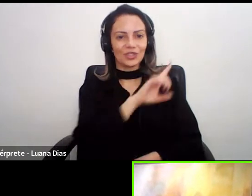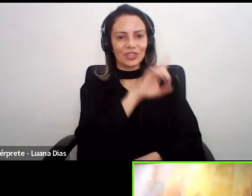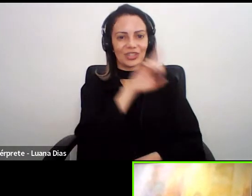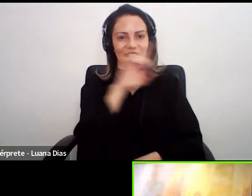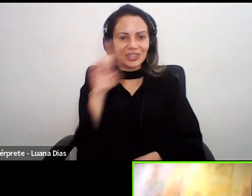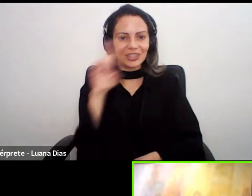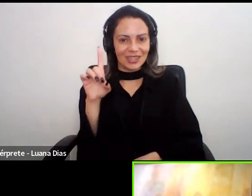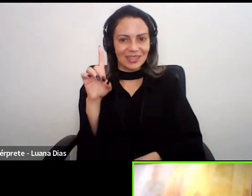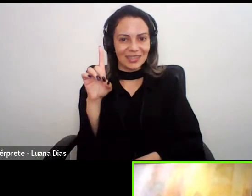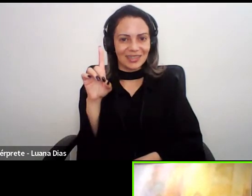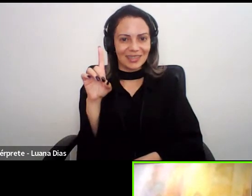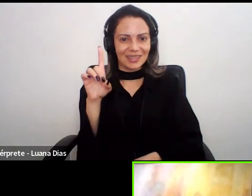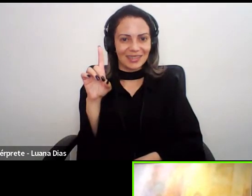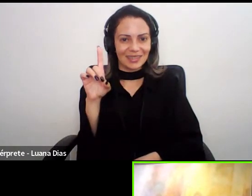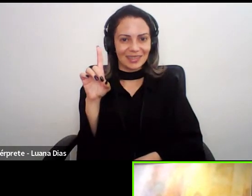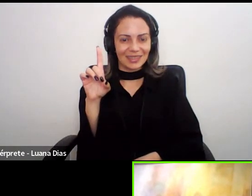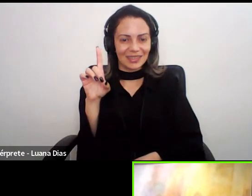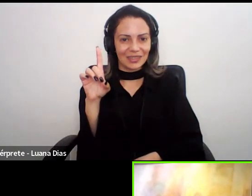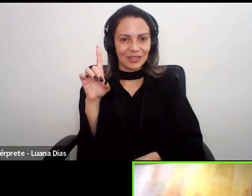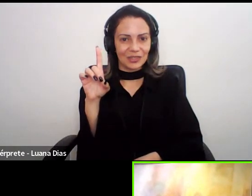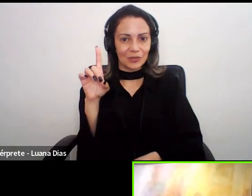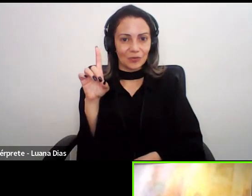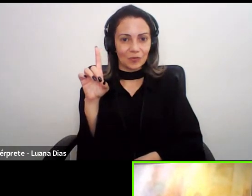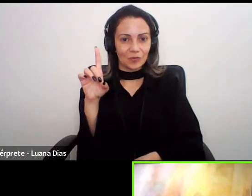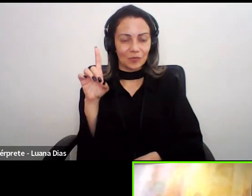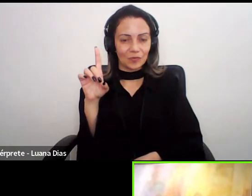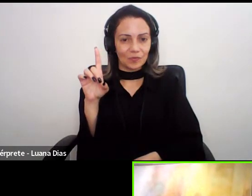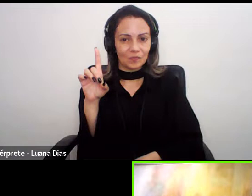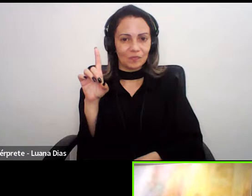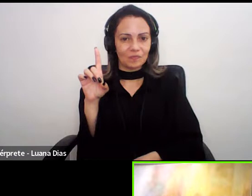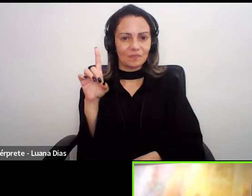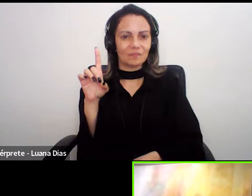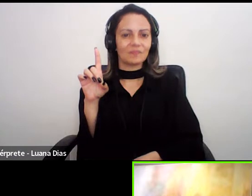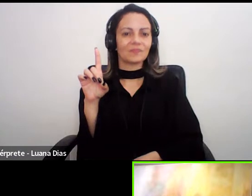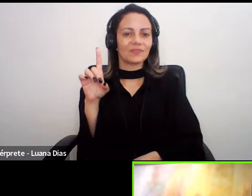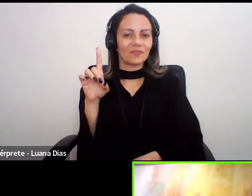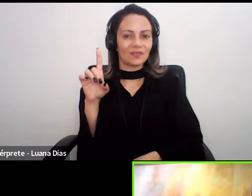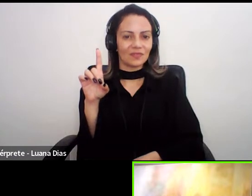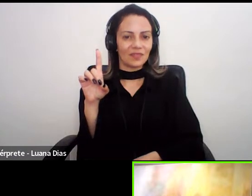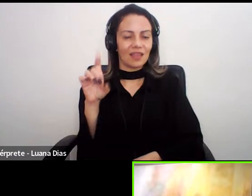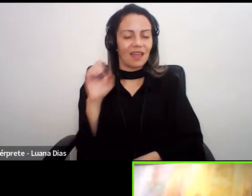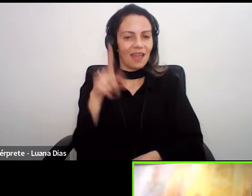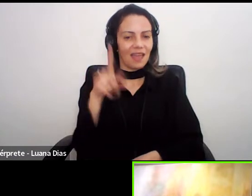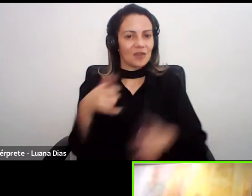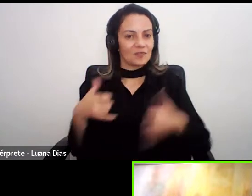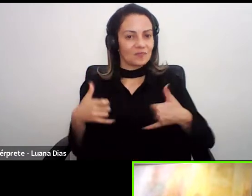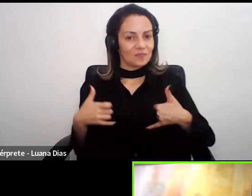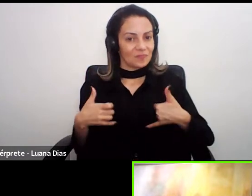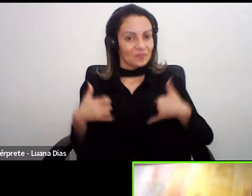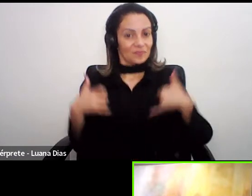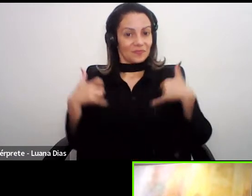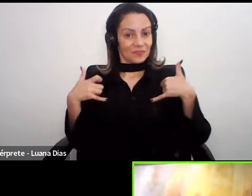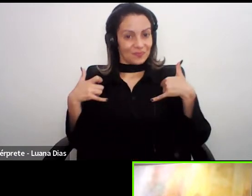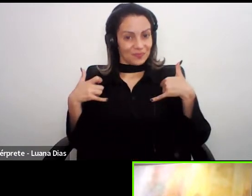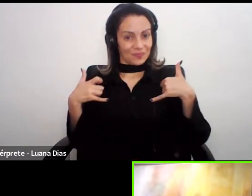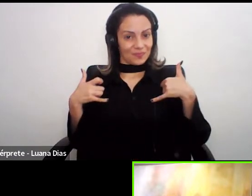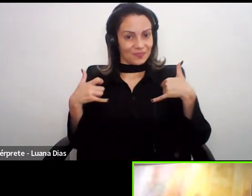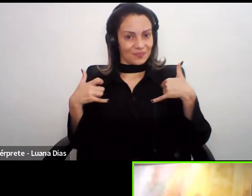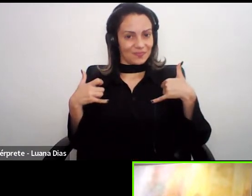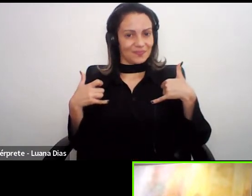As before, I am honored and overwhelmed by the seeing my name on